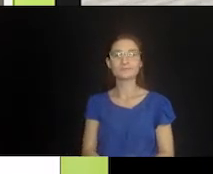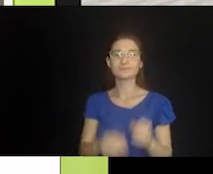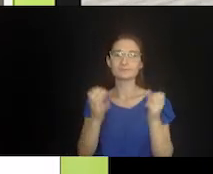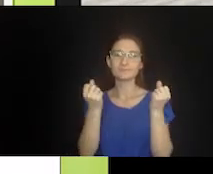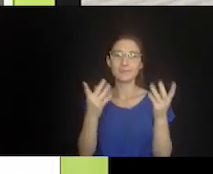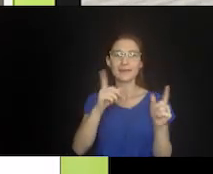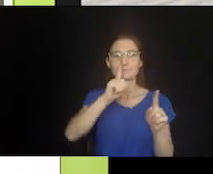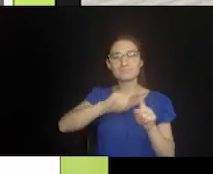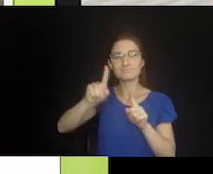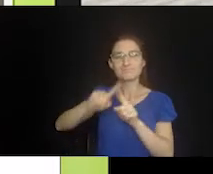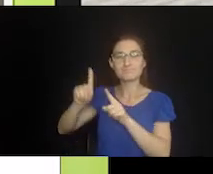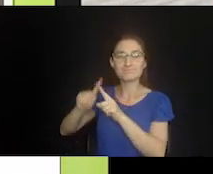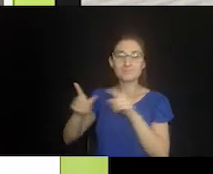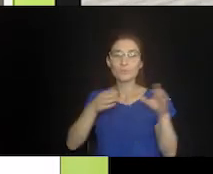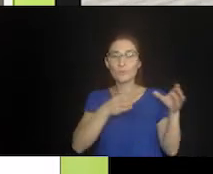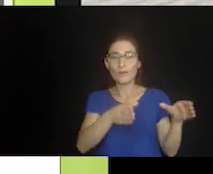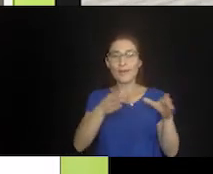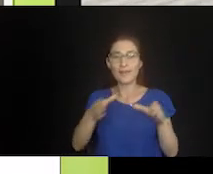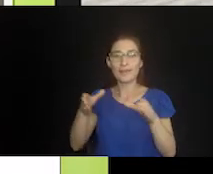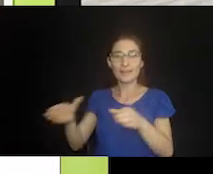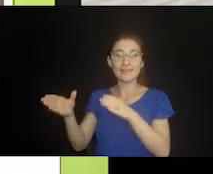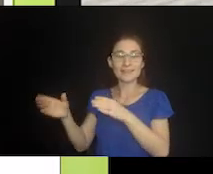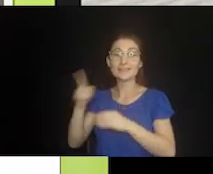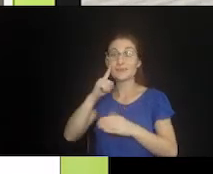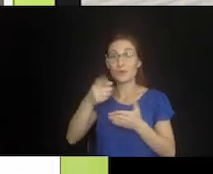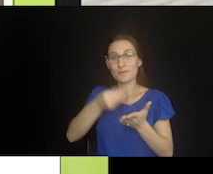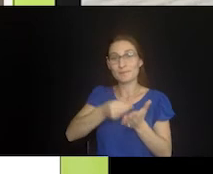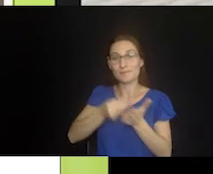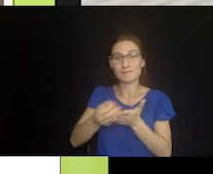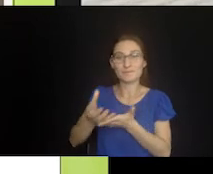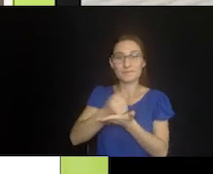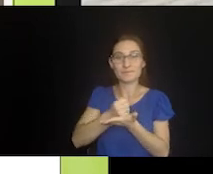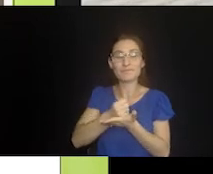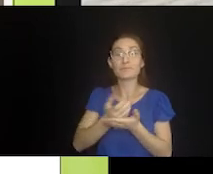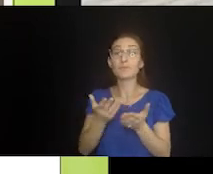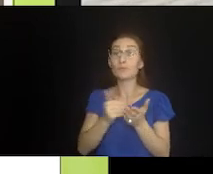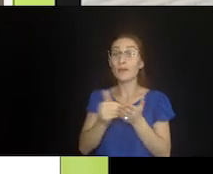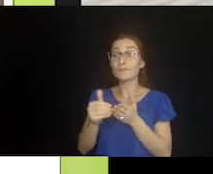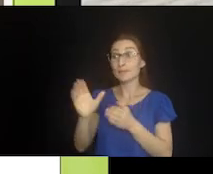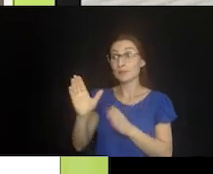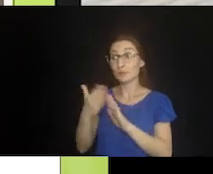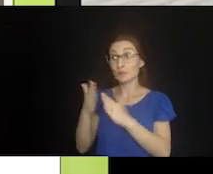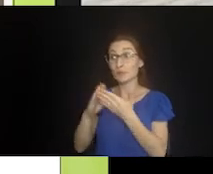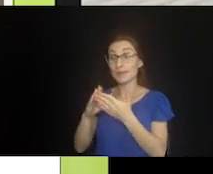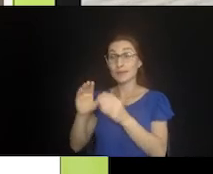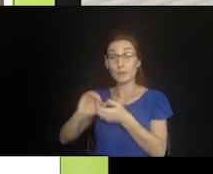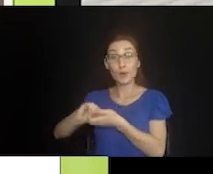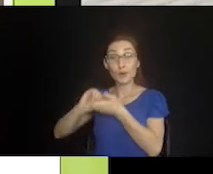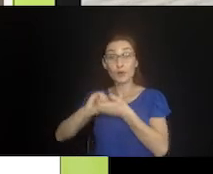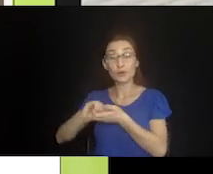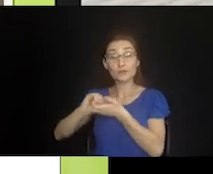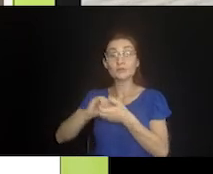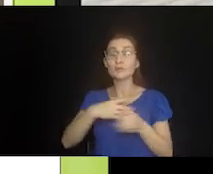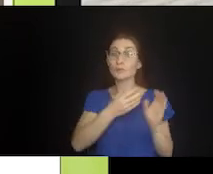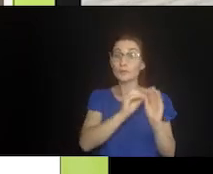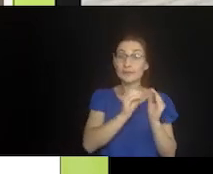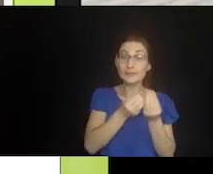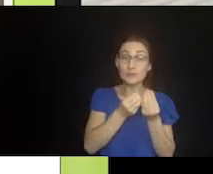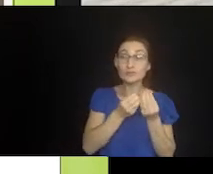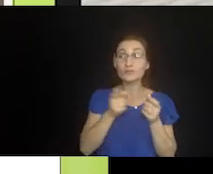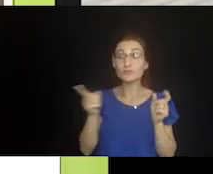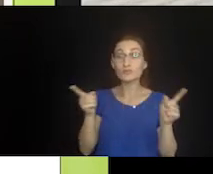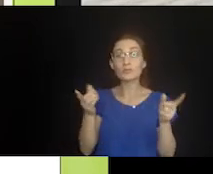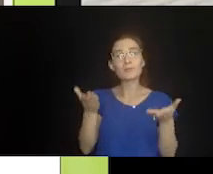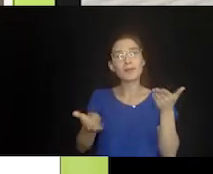those. So there's lots of different ways, and a lot of times those community partners and